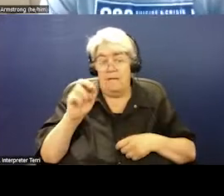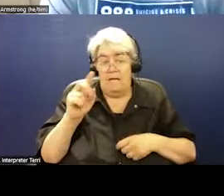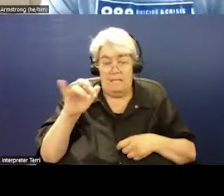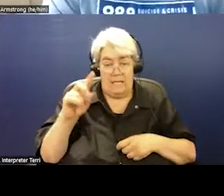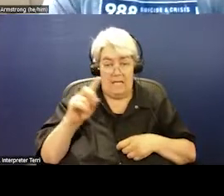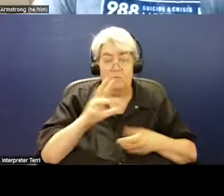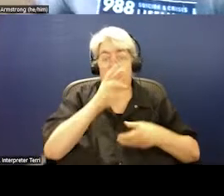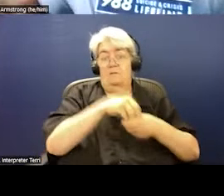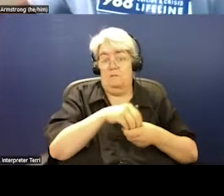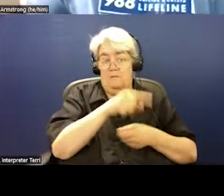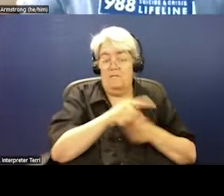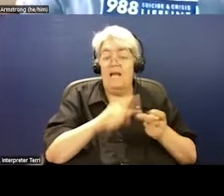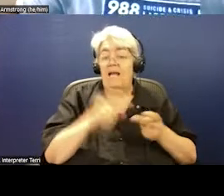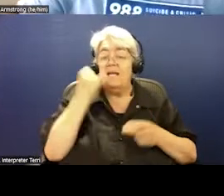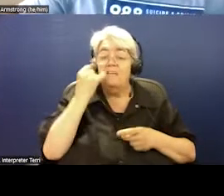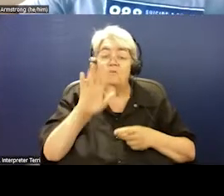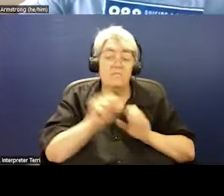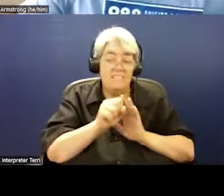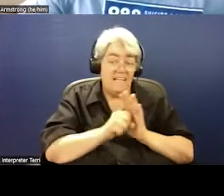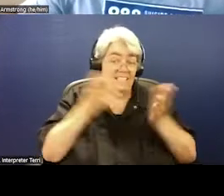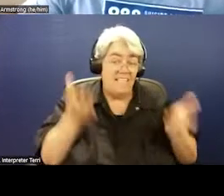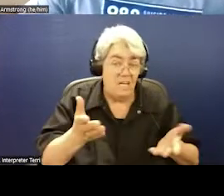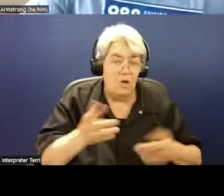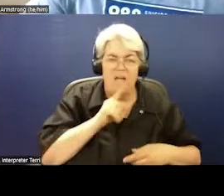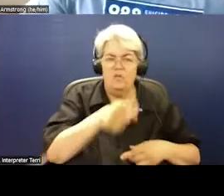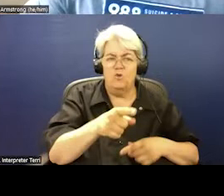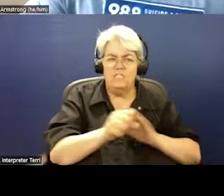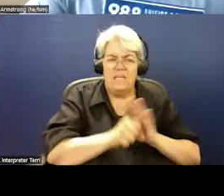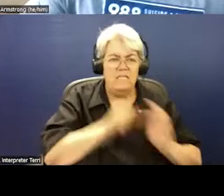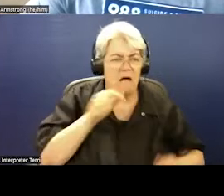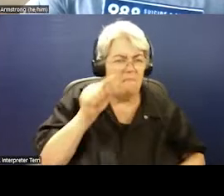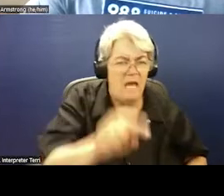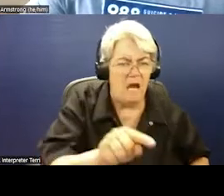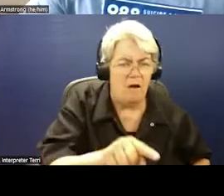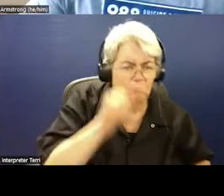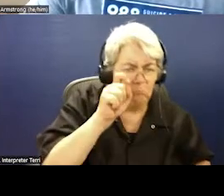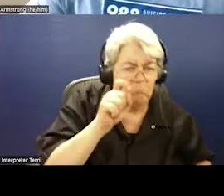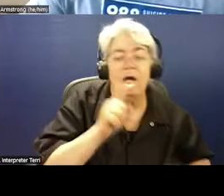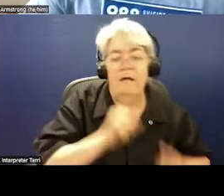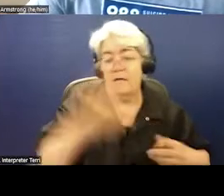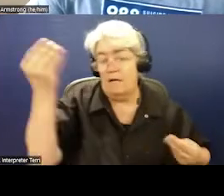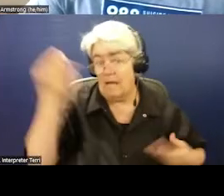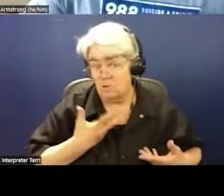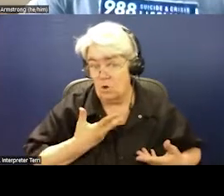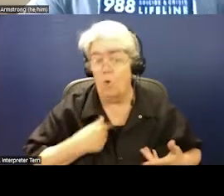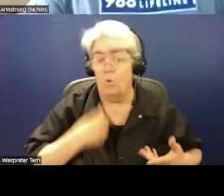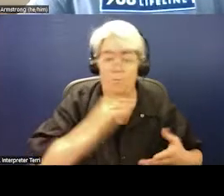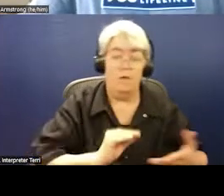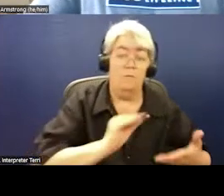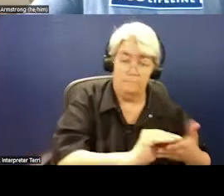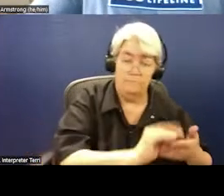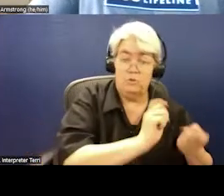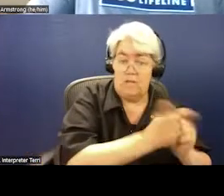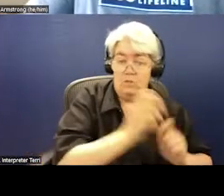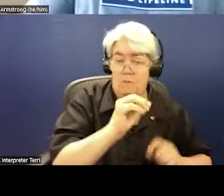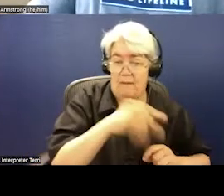And if your state is participating and you don't see yourself listed, please let us know that also. And we also